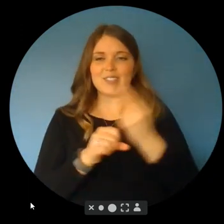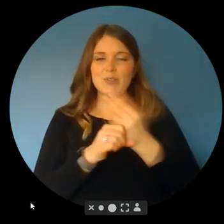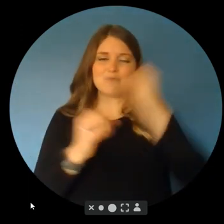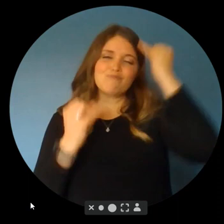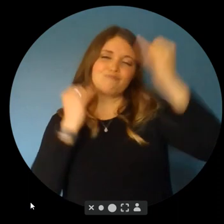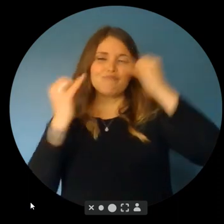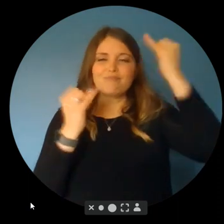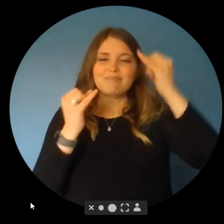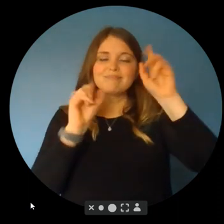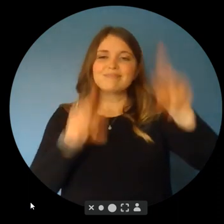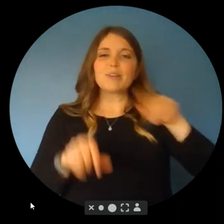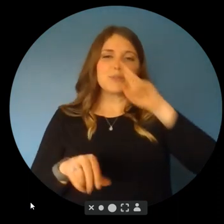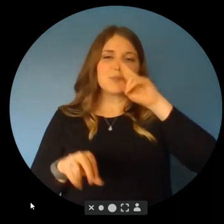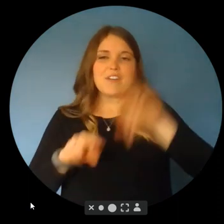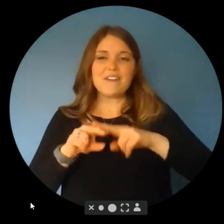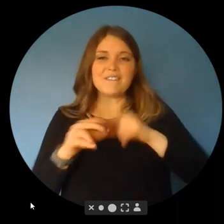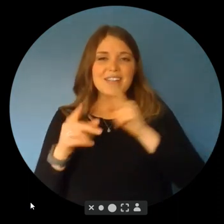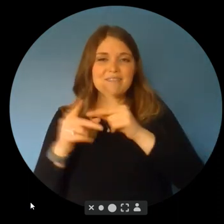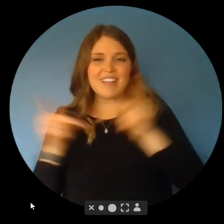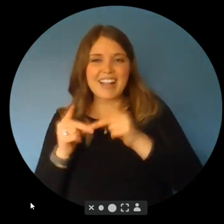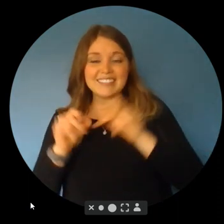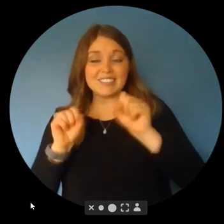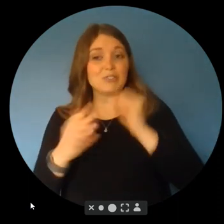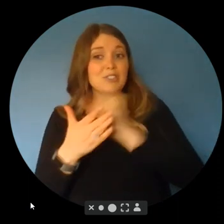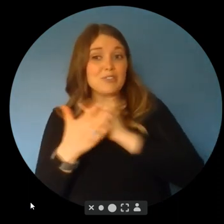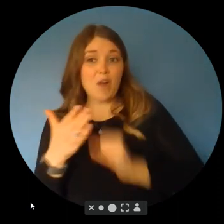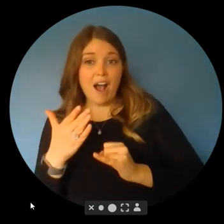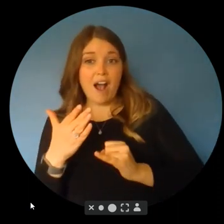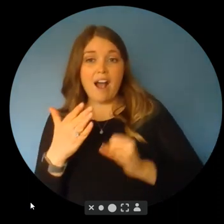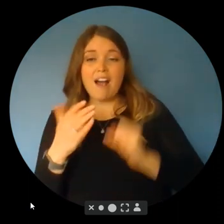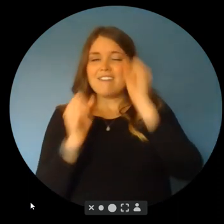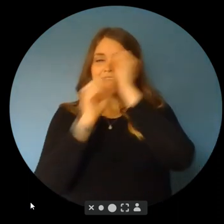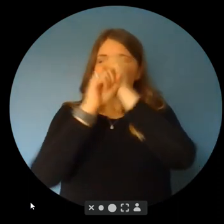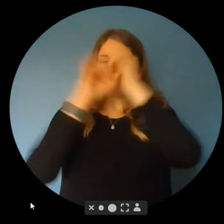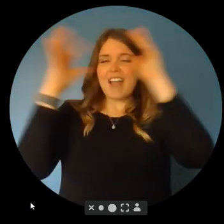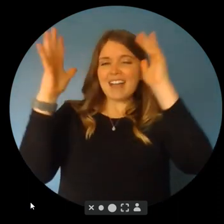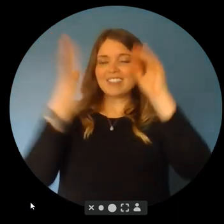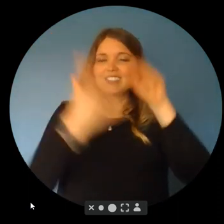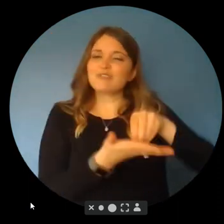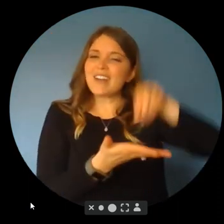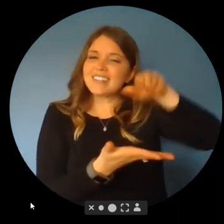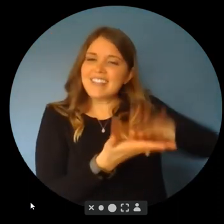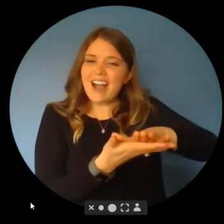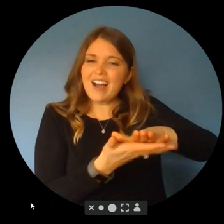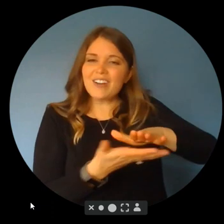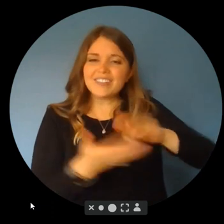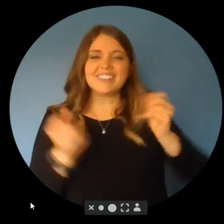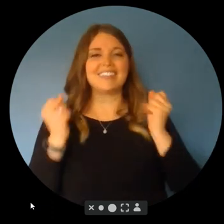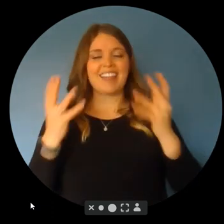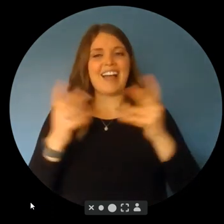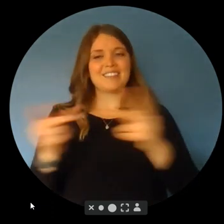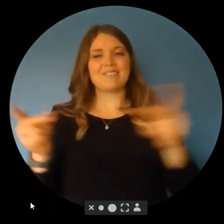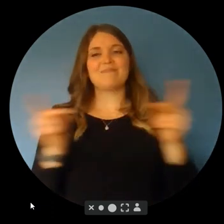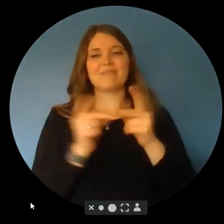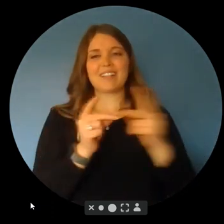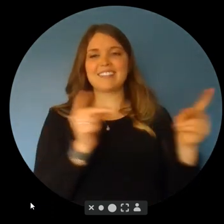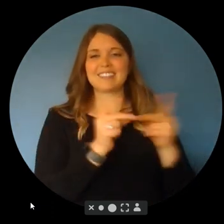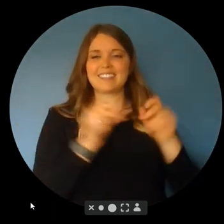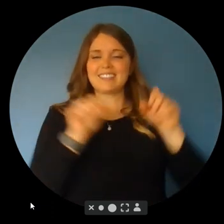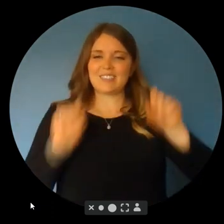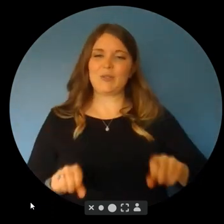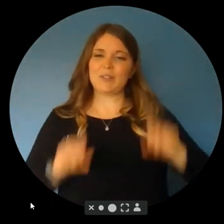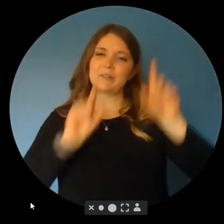You can draw those out. You can imagine them. You can write them down. Lots of great places you will go.